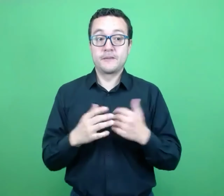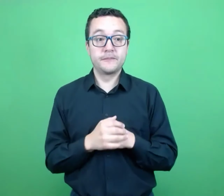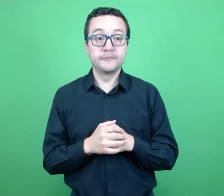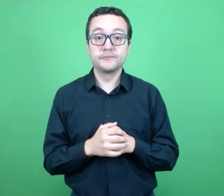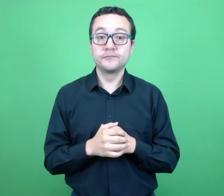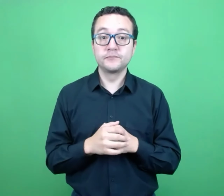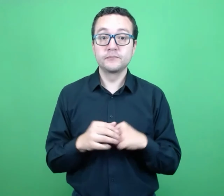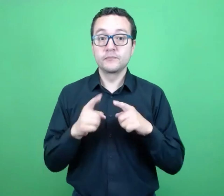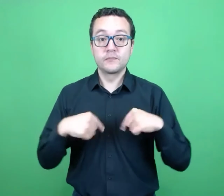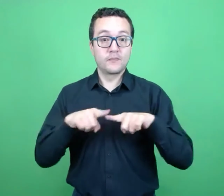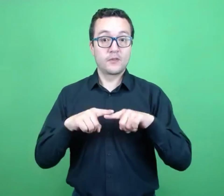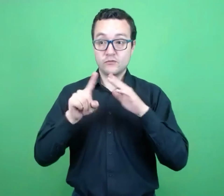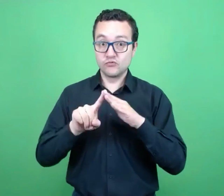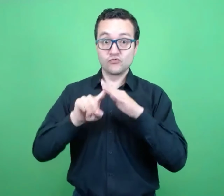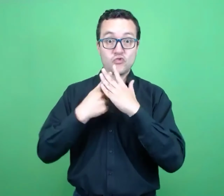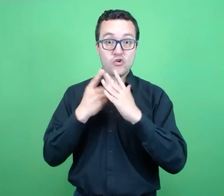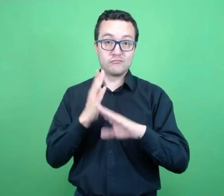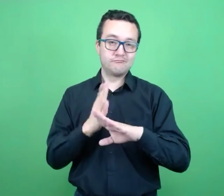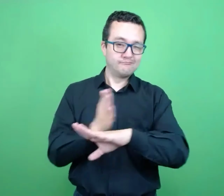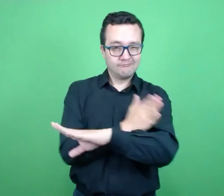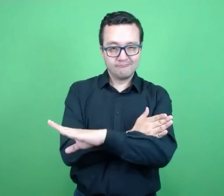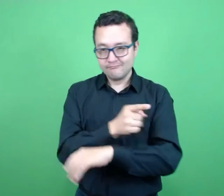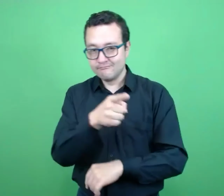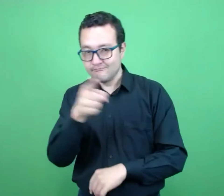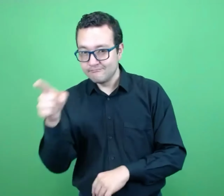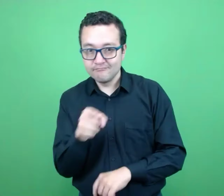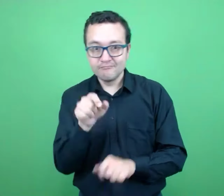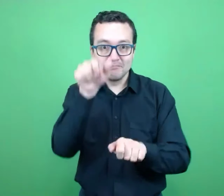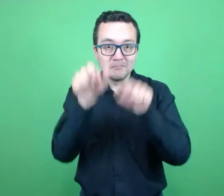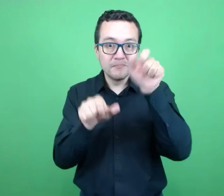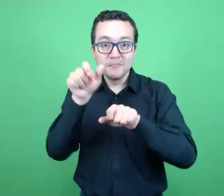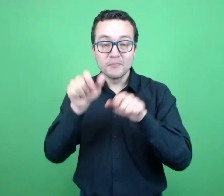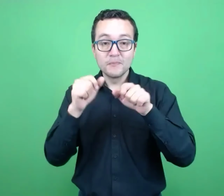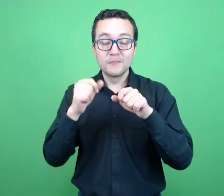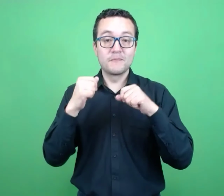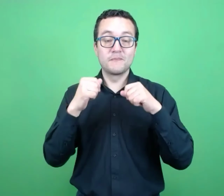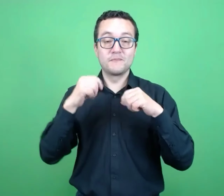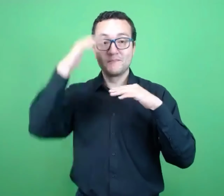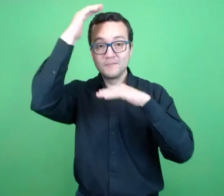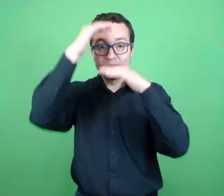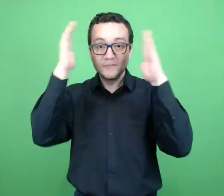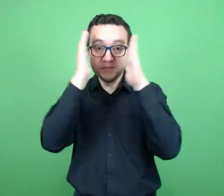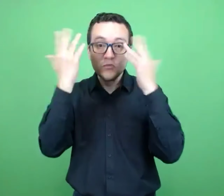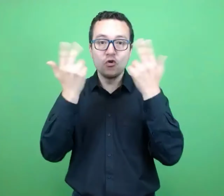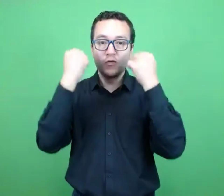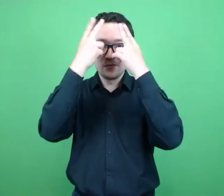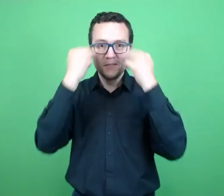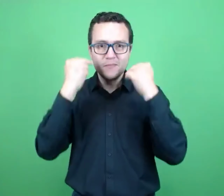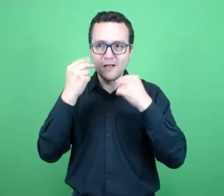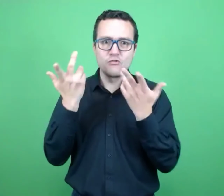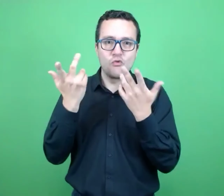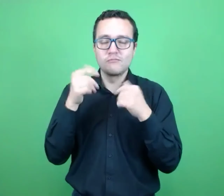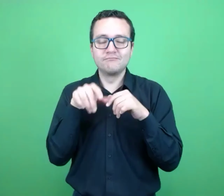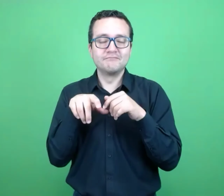that only the interpreter is pinned. So I know how to pin myself and